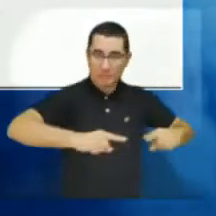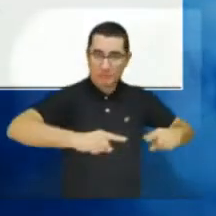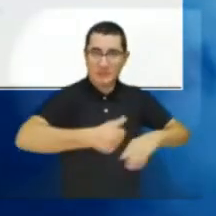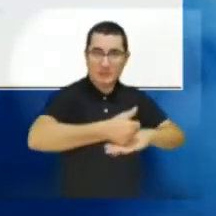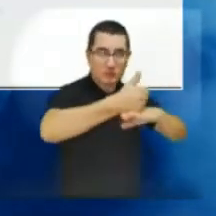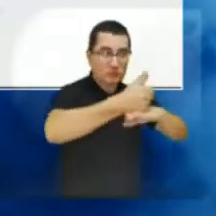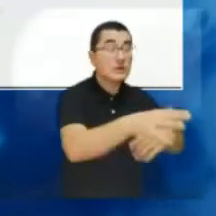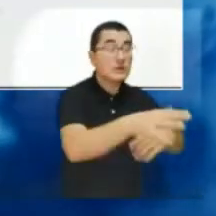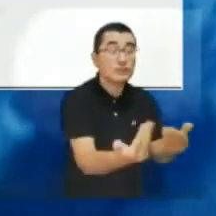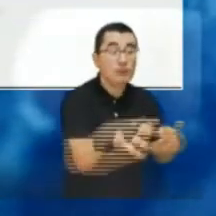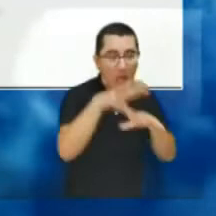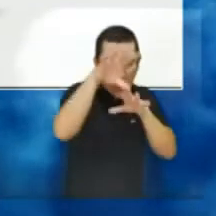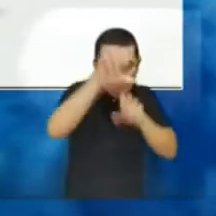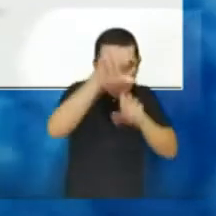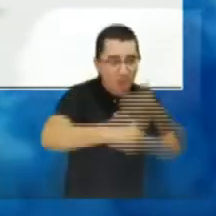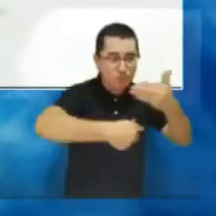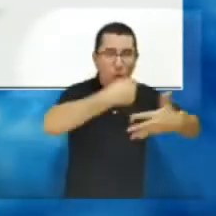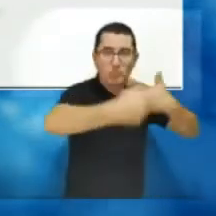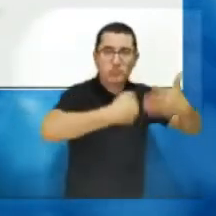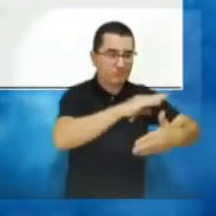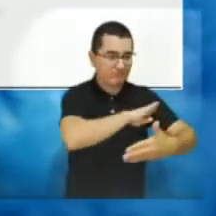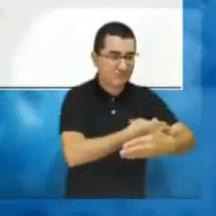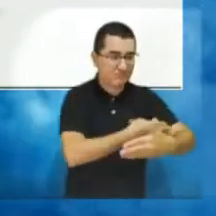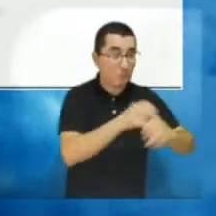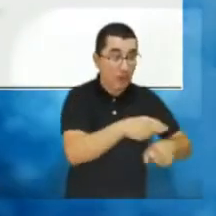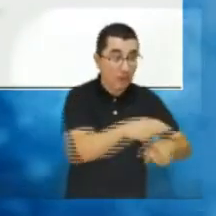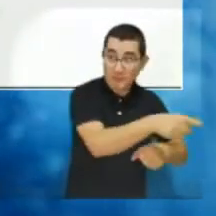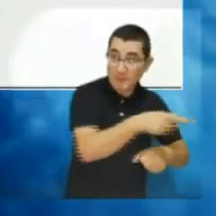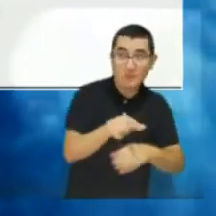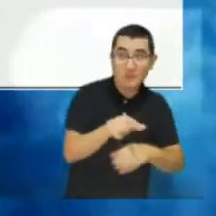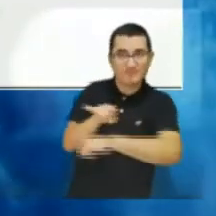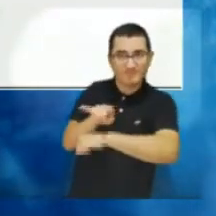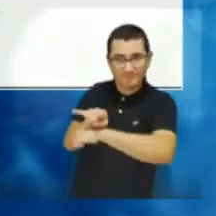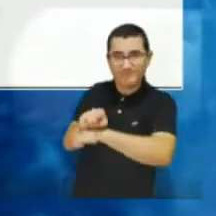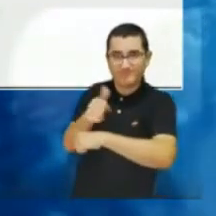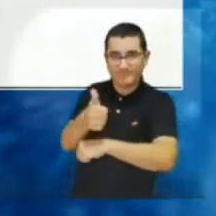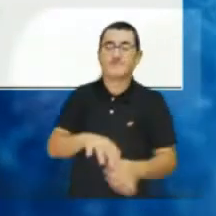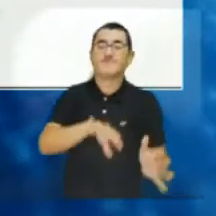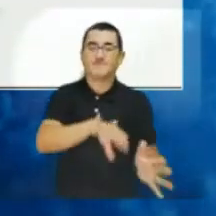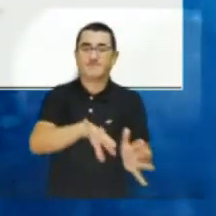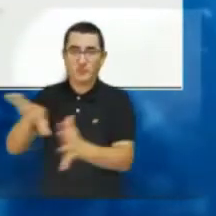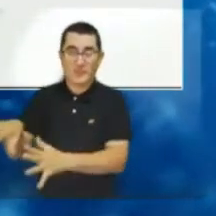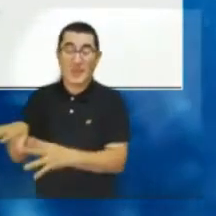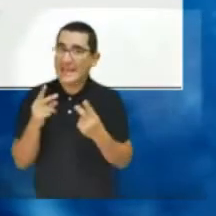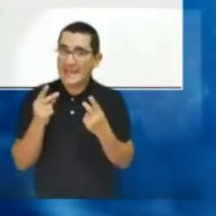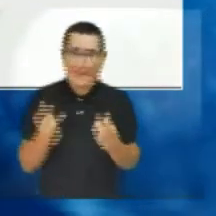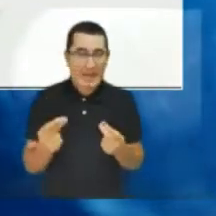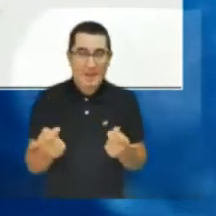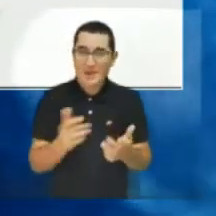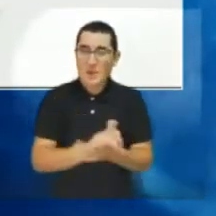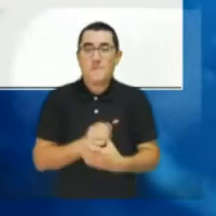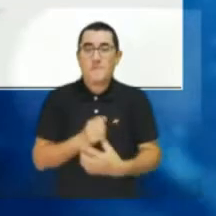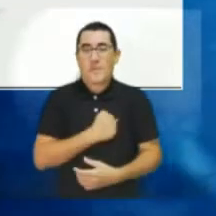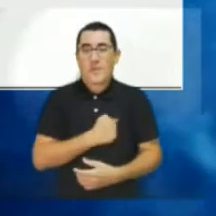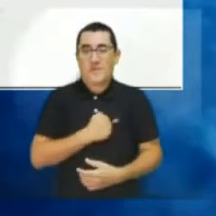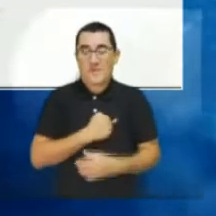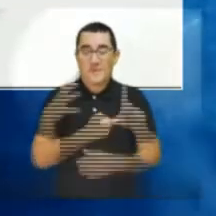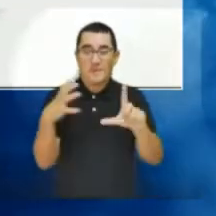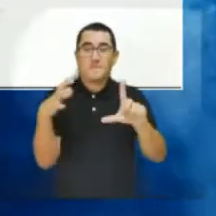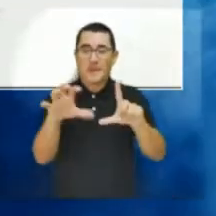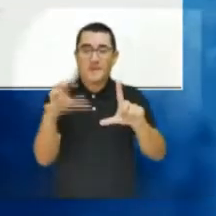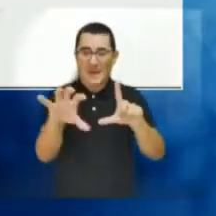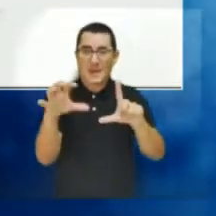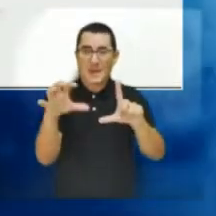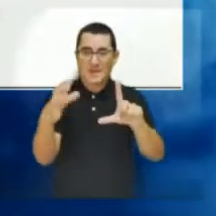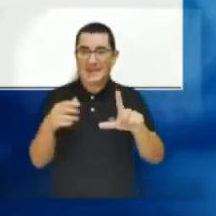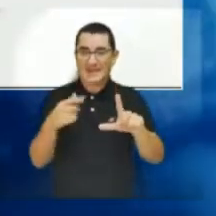I will try to be quick because I have some slides about different kinds of evolutions of our equipment and